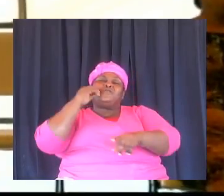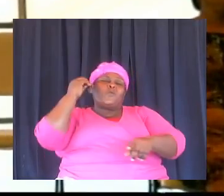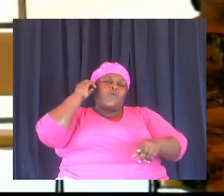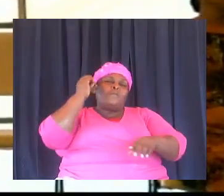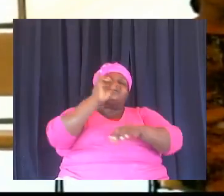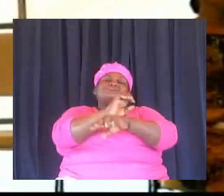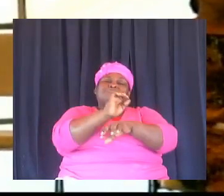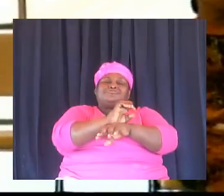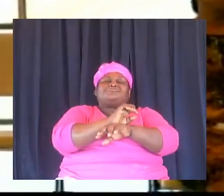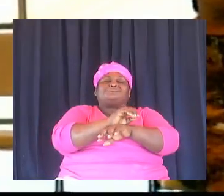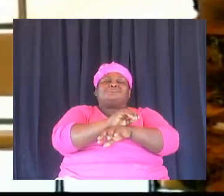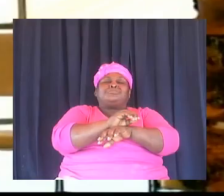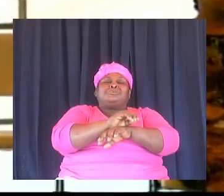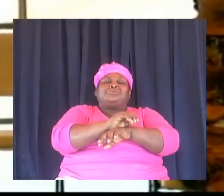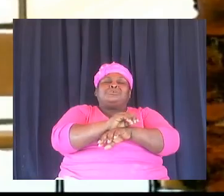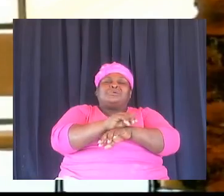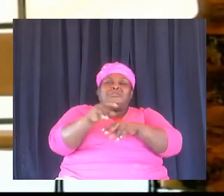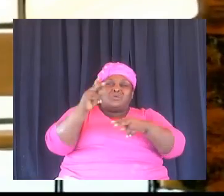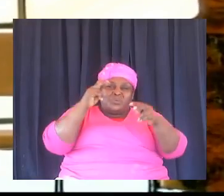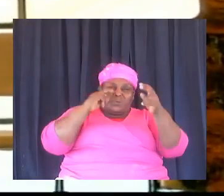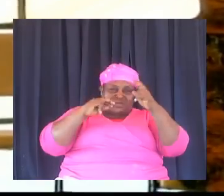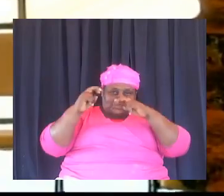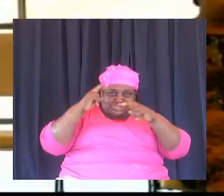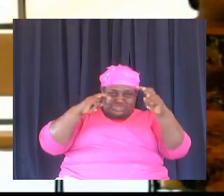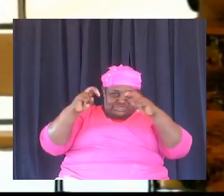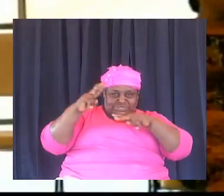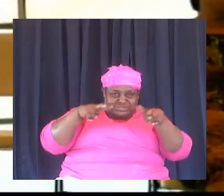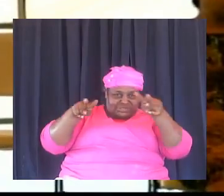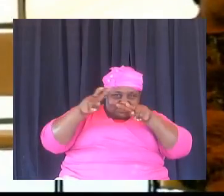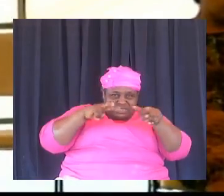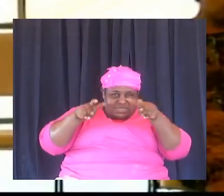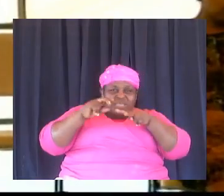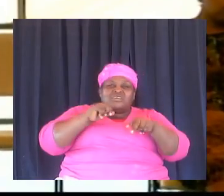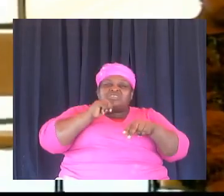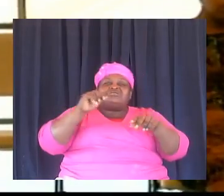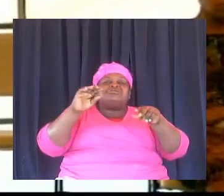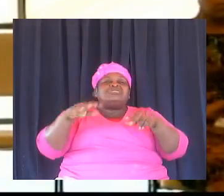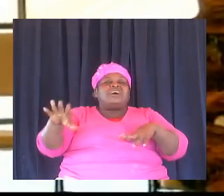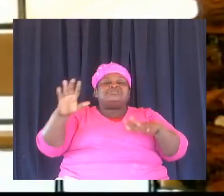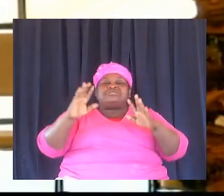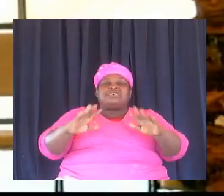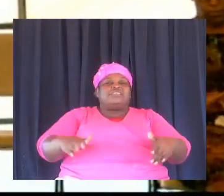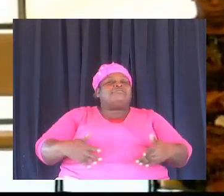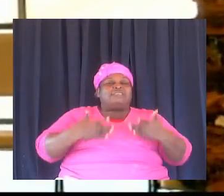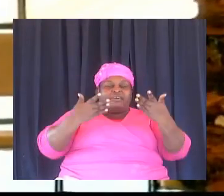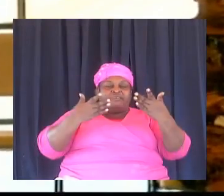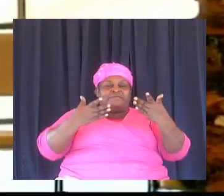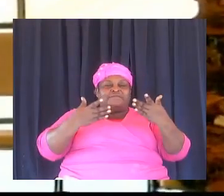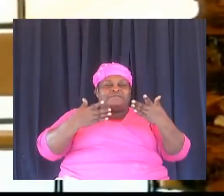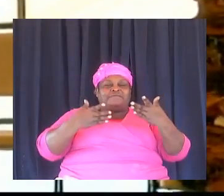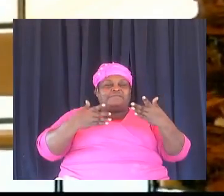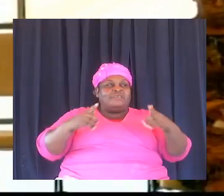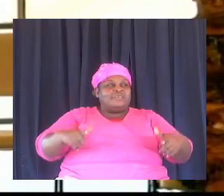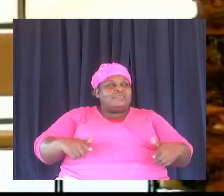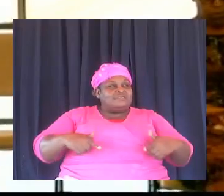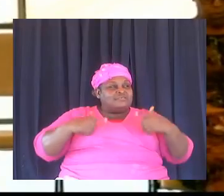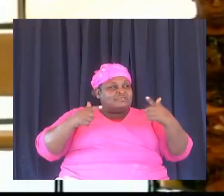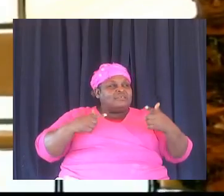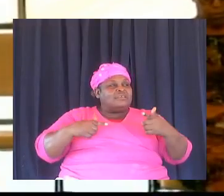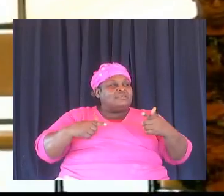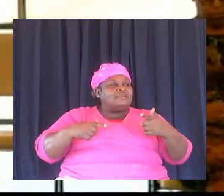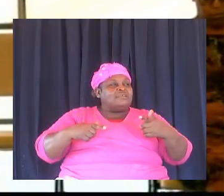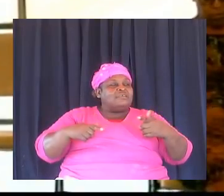and you have joined us this morning. We are not live, as we know, but it will be